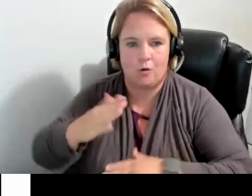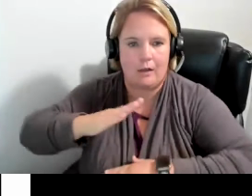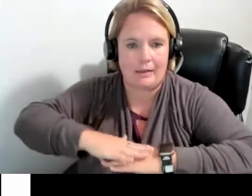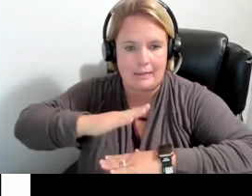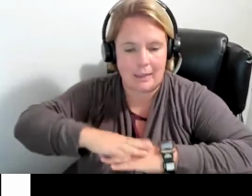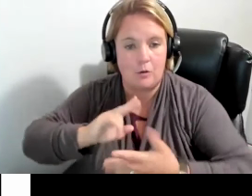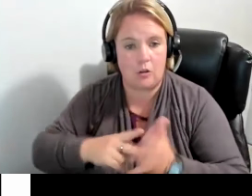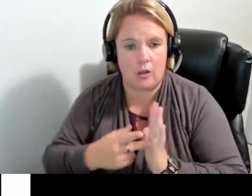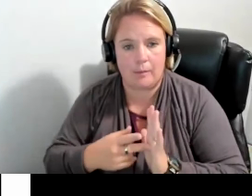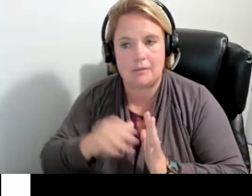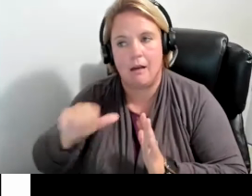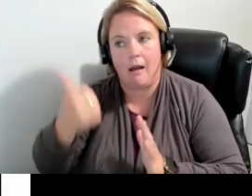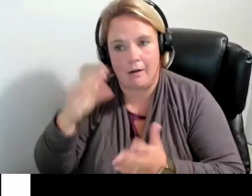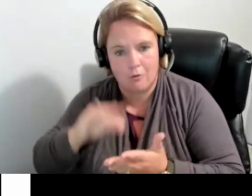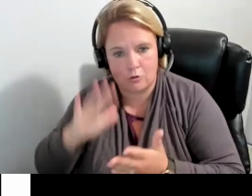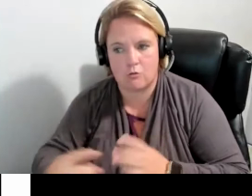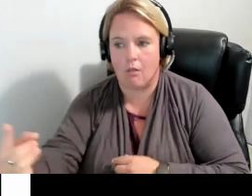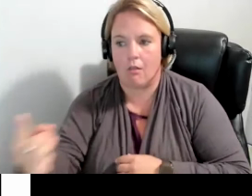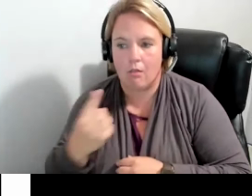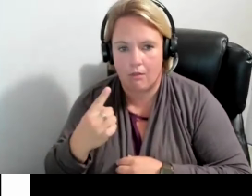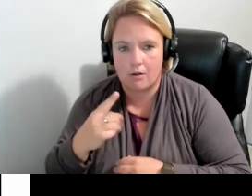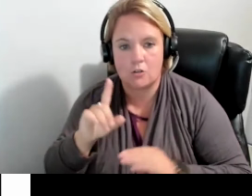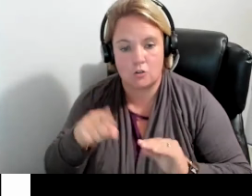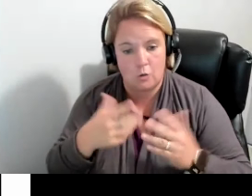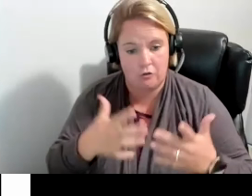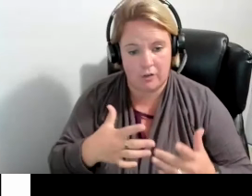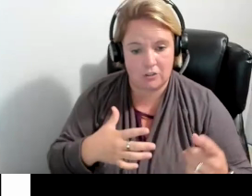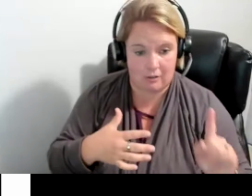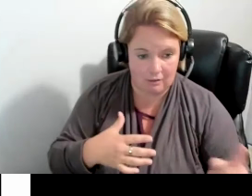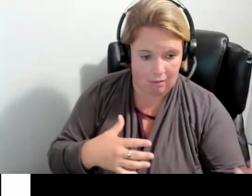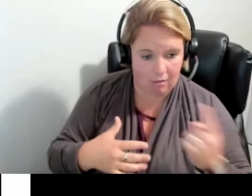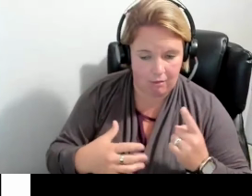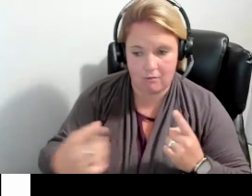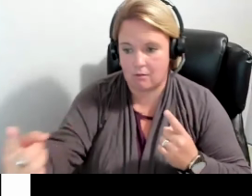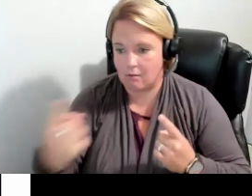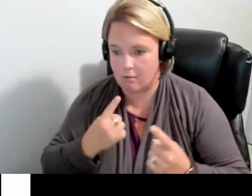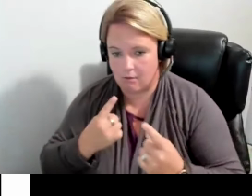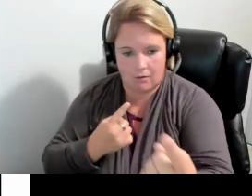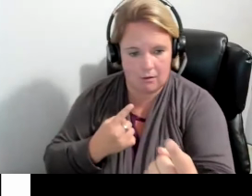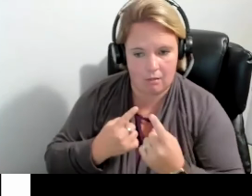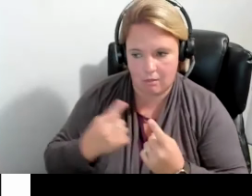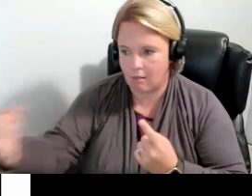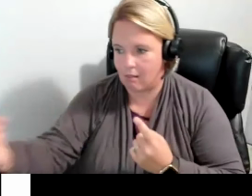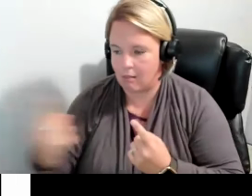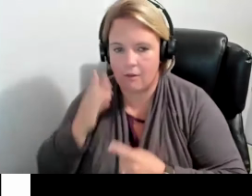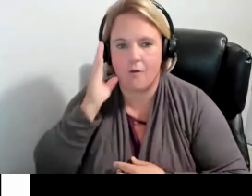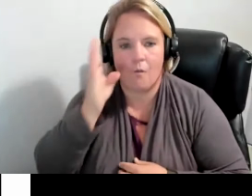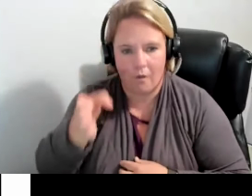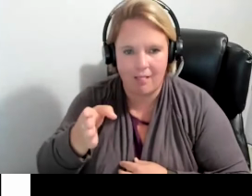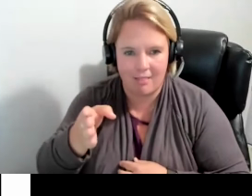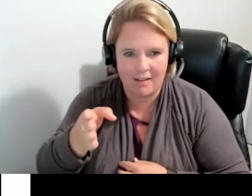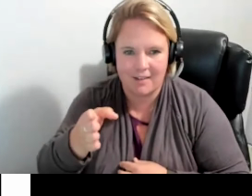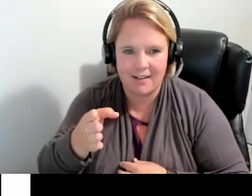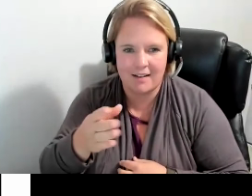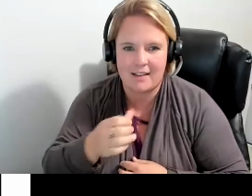gonna see another student. And they're gonna say, oh, when you're done with her, can you help me? And then 30 minutes turns into 3 hours on a day. And it